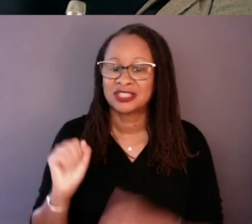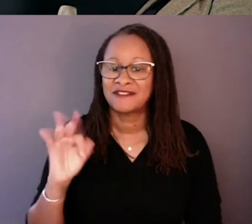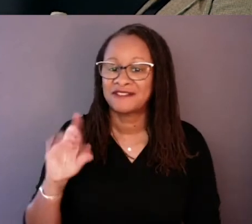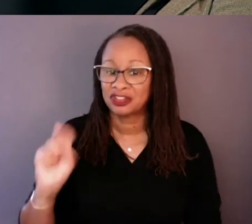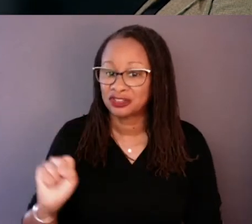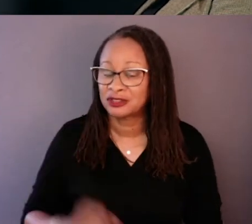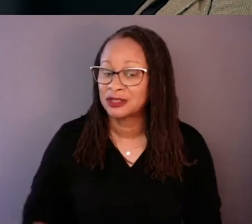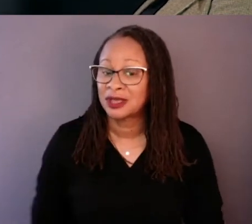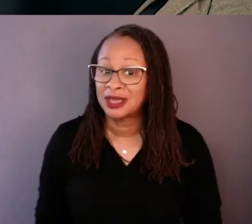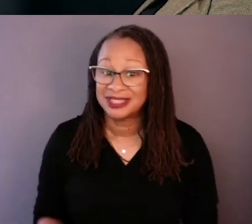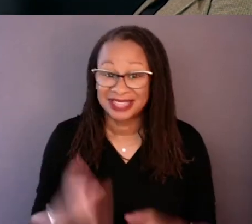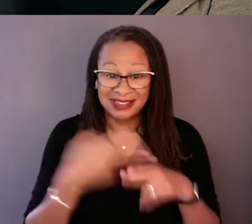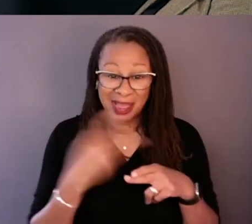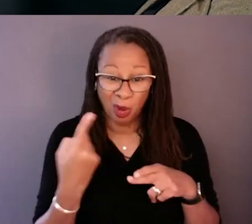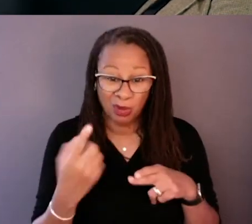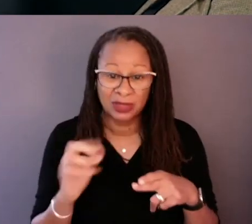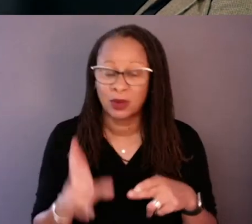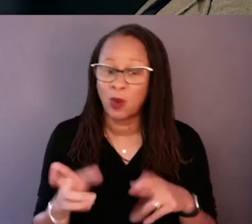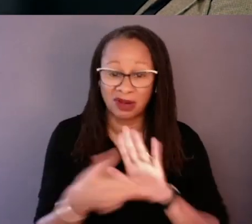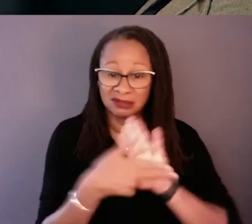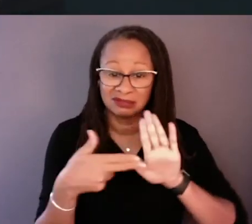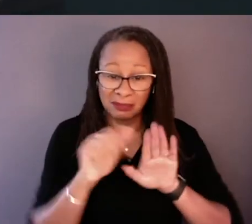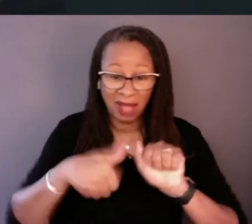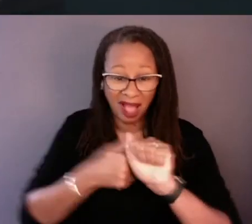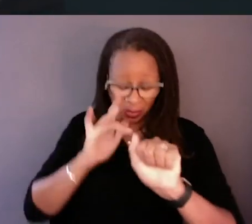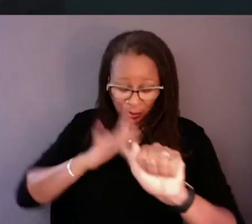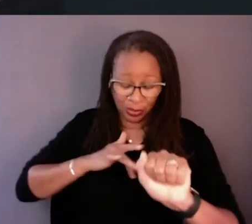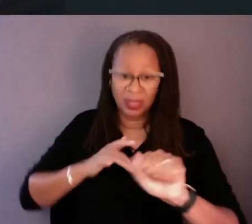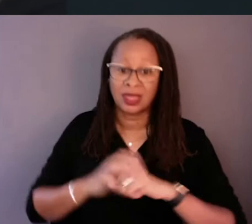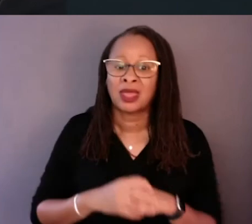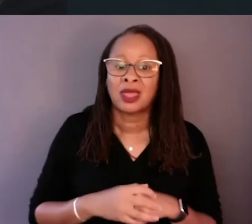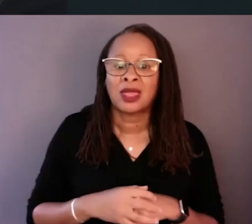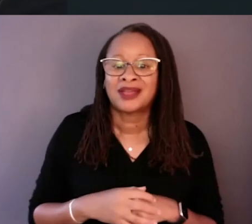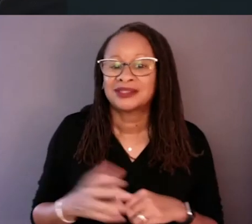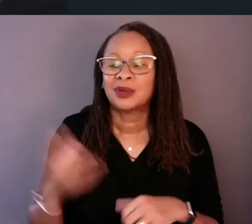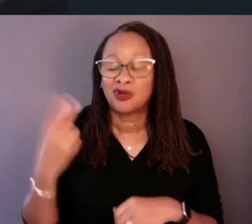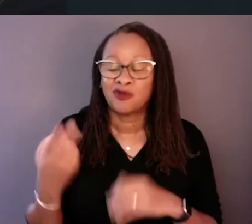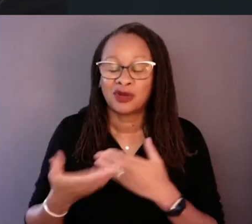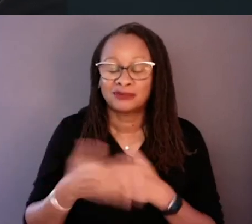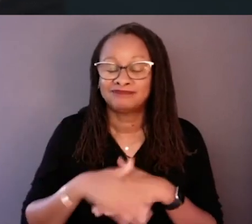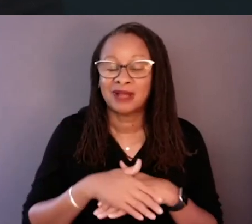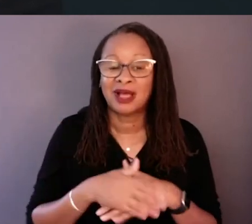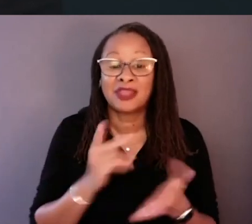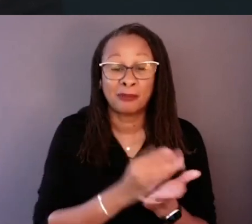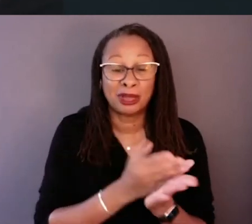corrupt? So historically, they've been losing their budget a lot, and